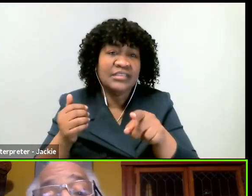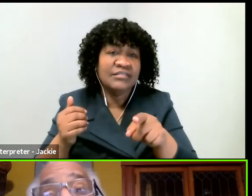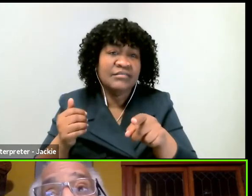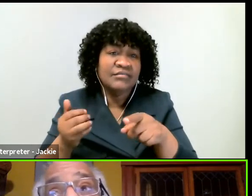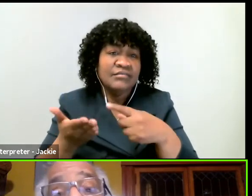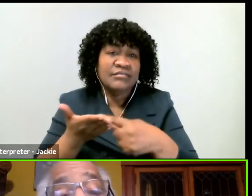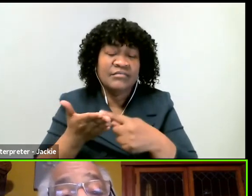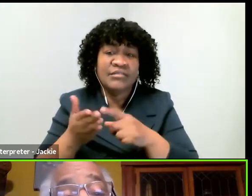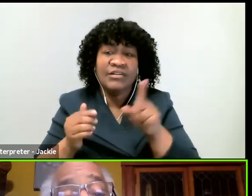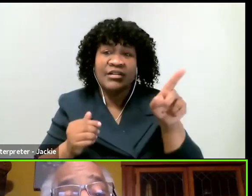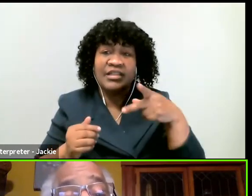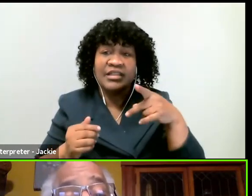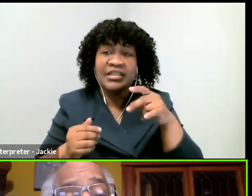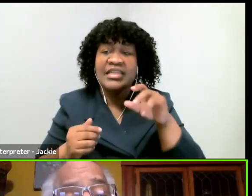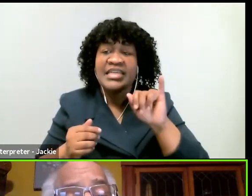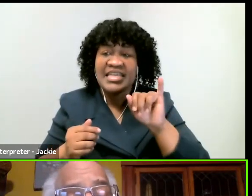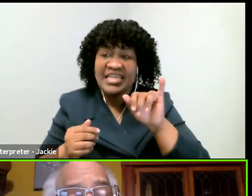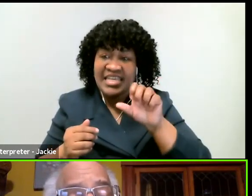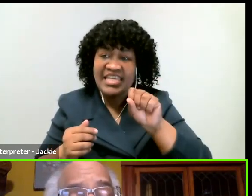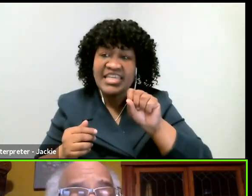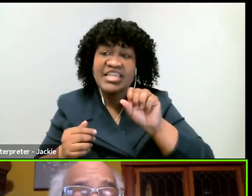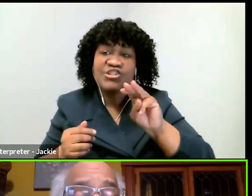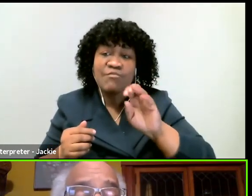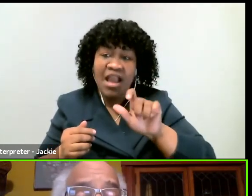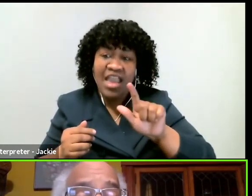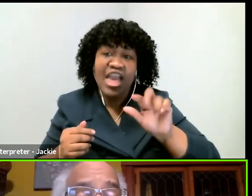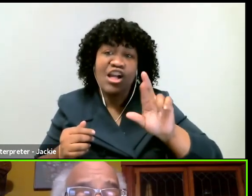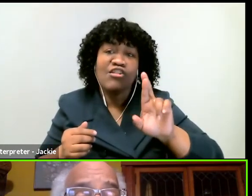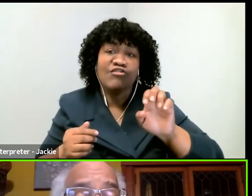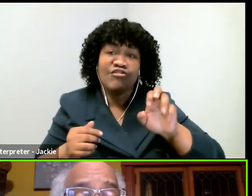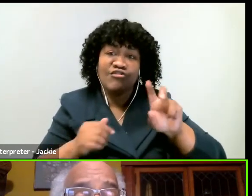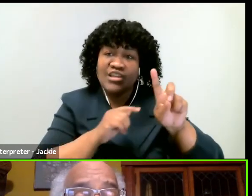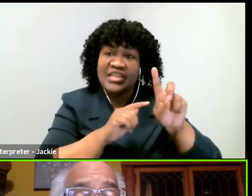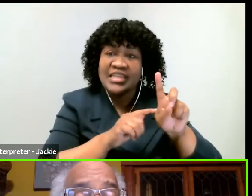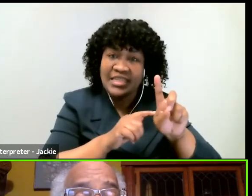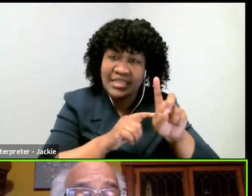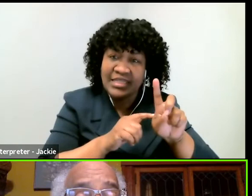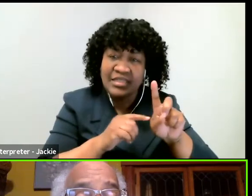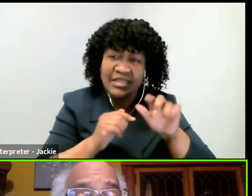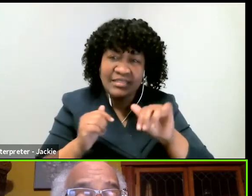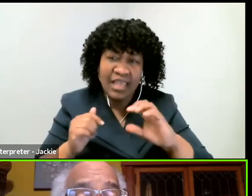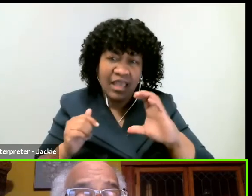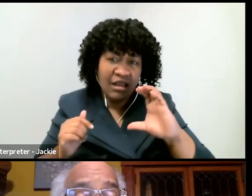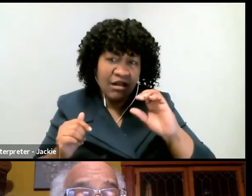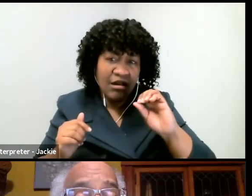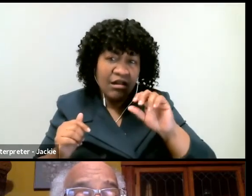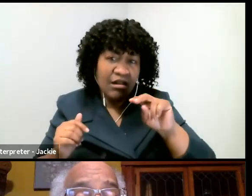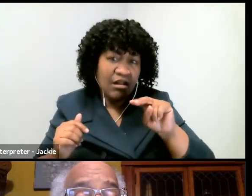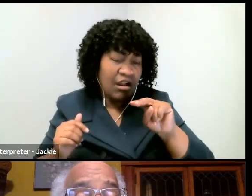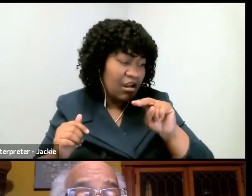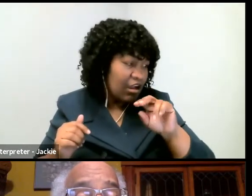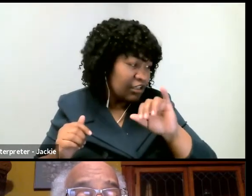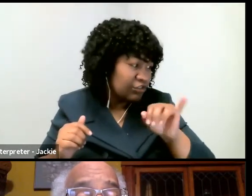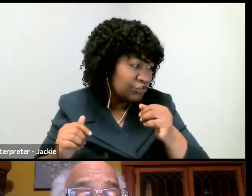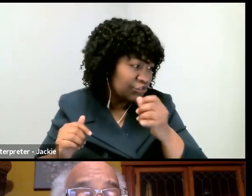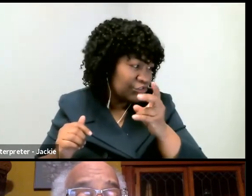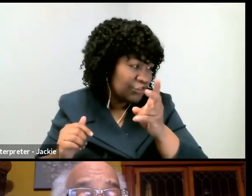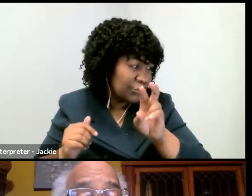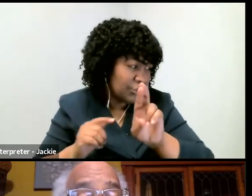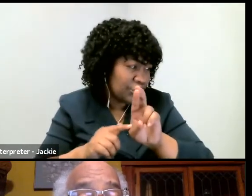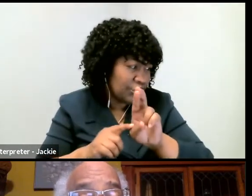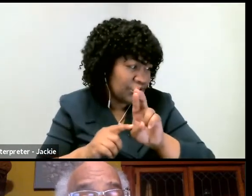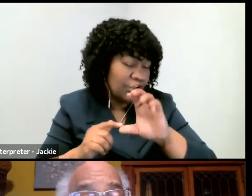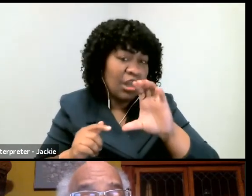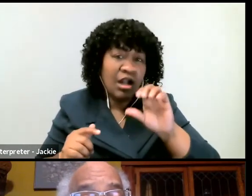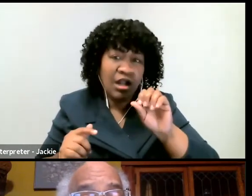down to Princeton. His first book had just come out. I'm wondering if that was Conjure that you're talking about. No, it was, what was